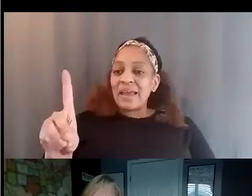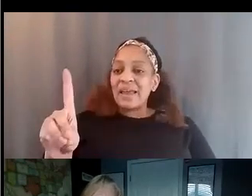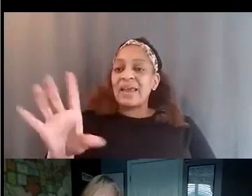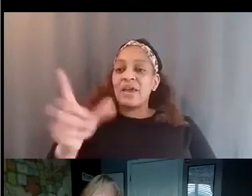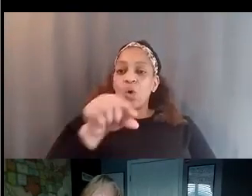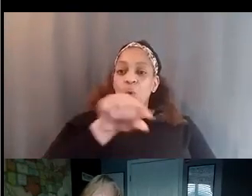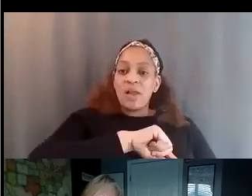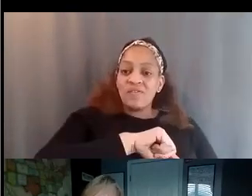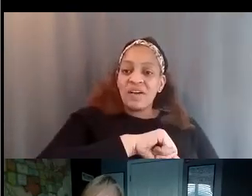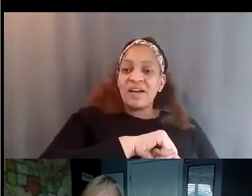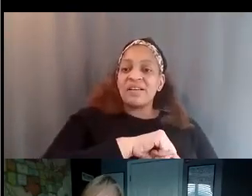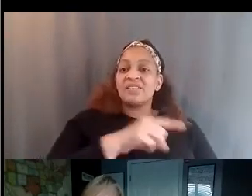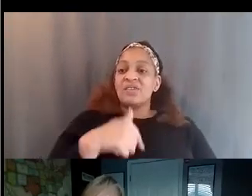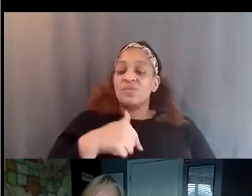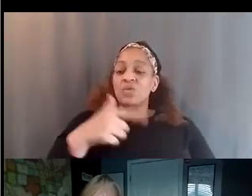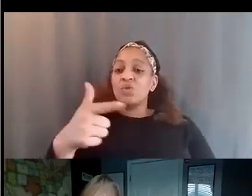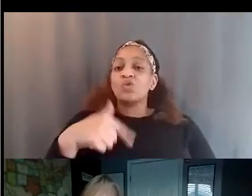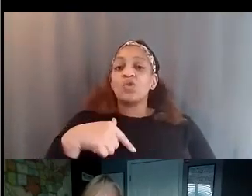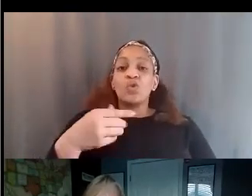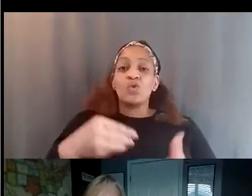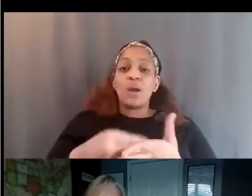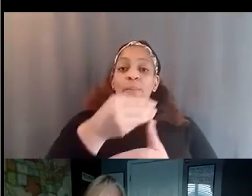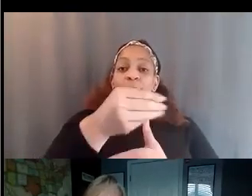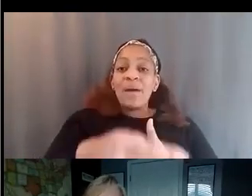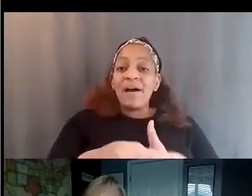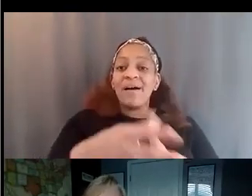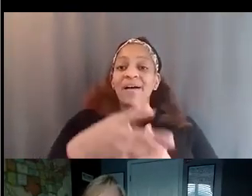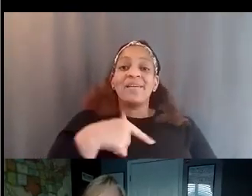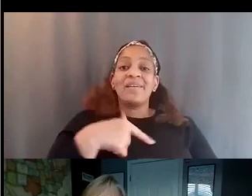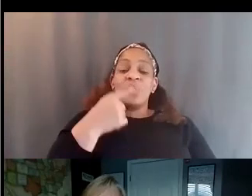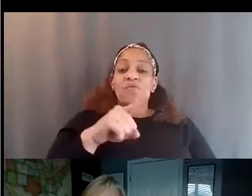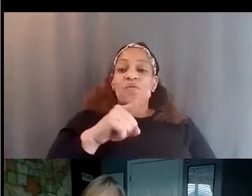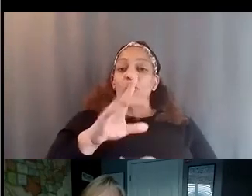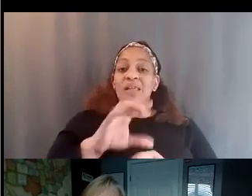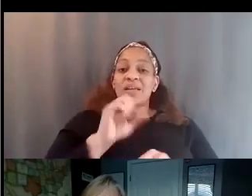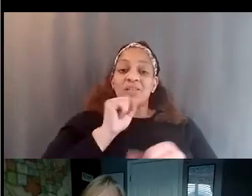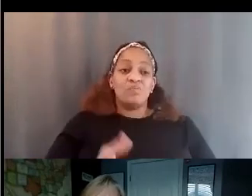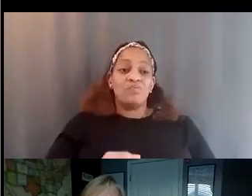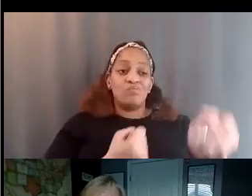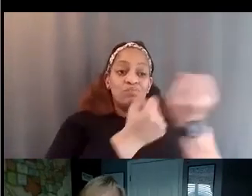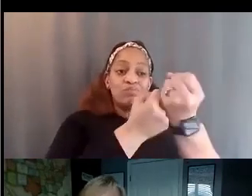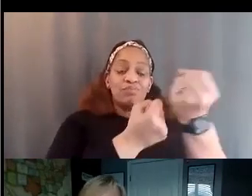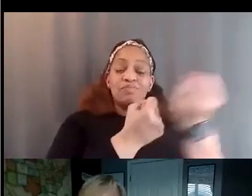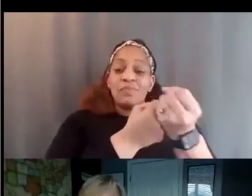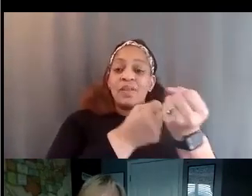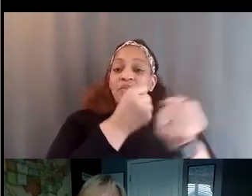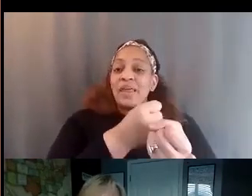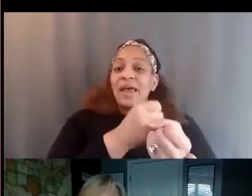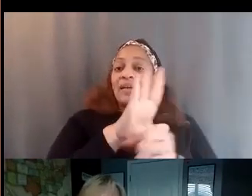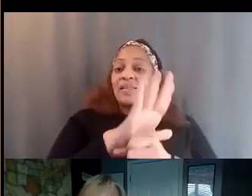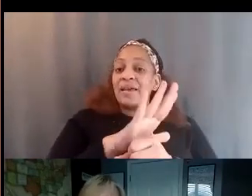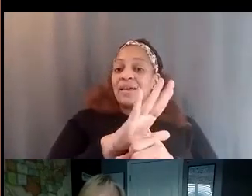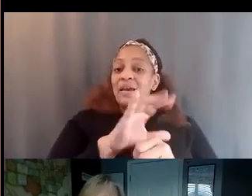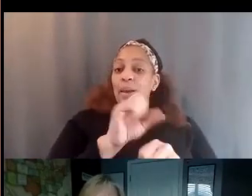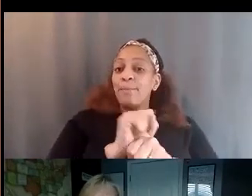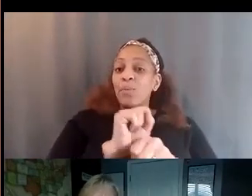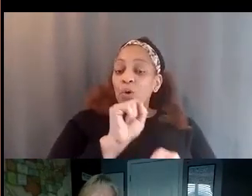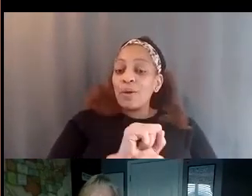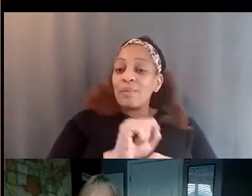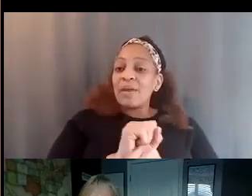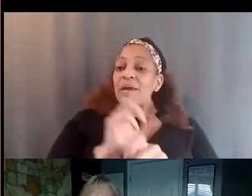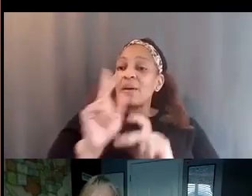Medicaid buy-in for workers with disabilities, and promoting employment and successful community living. So I look forward to working